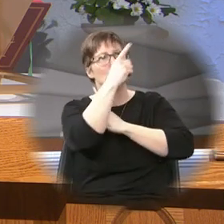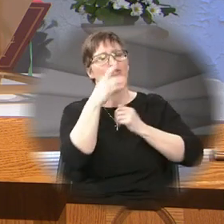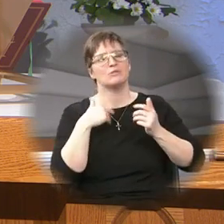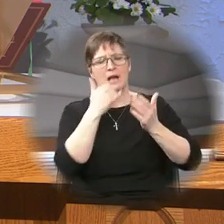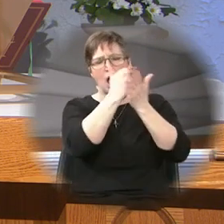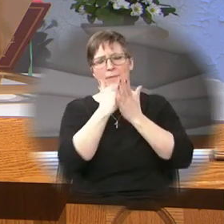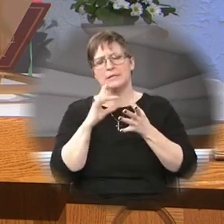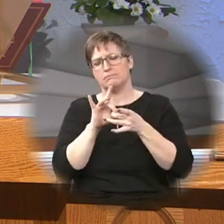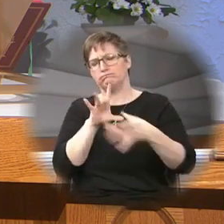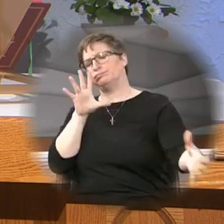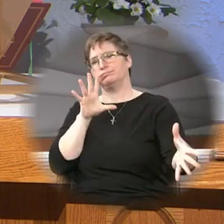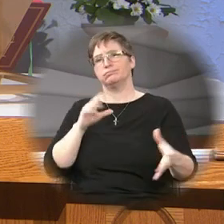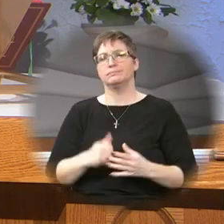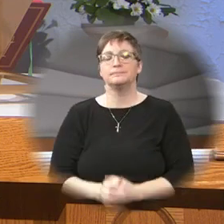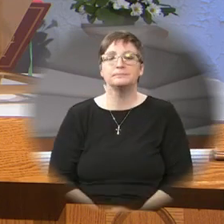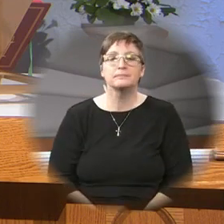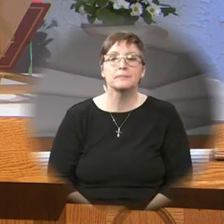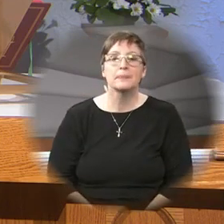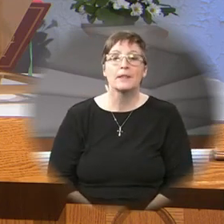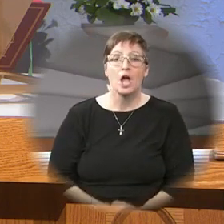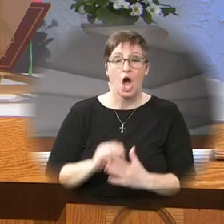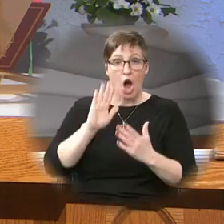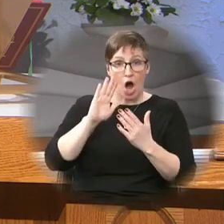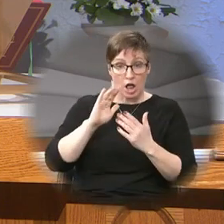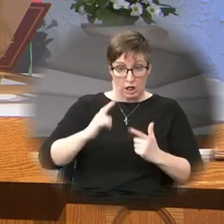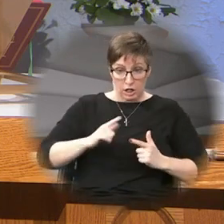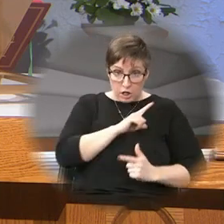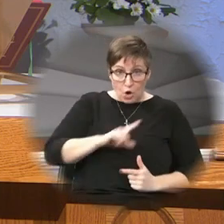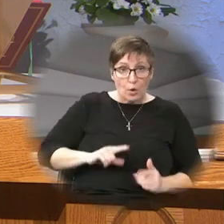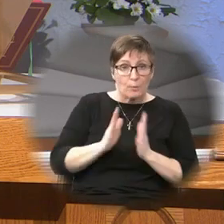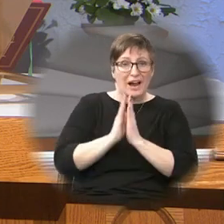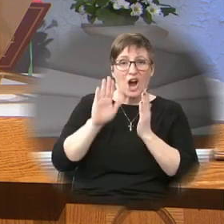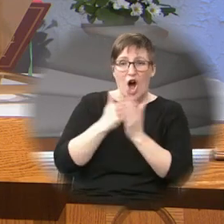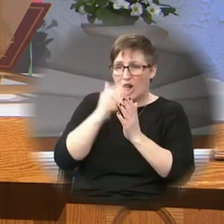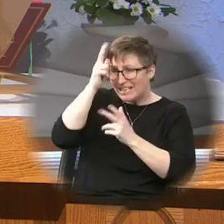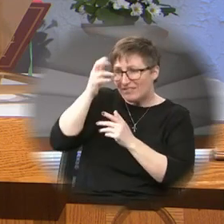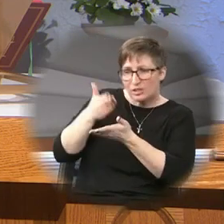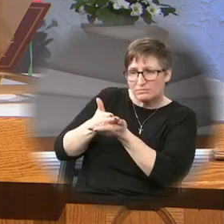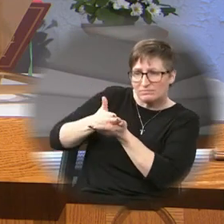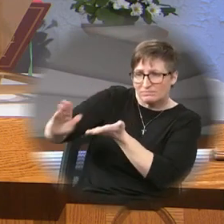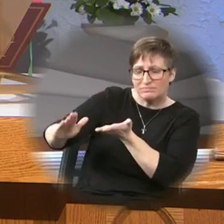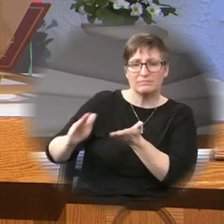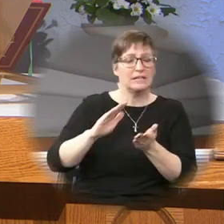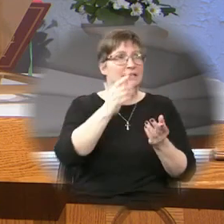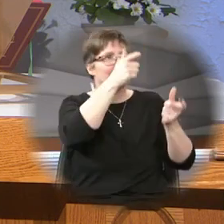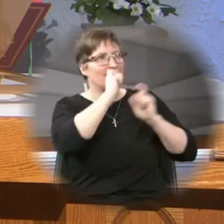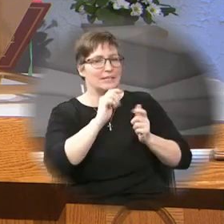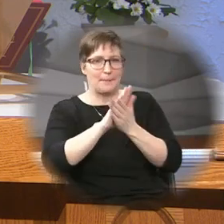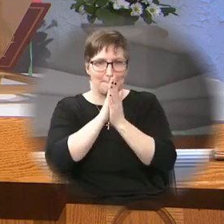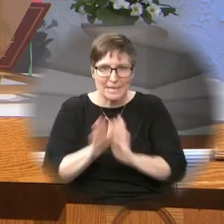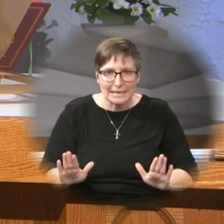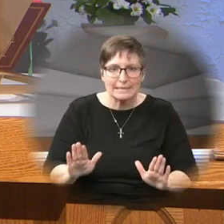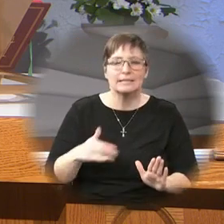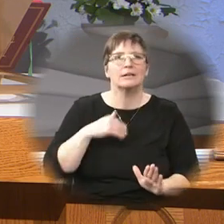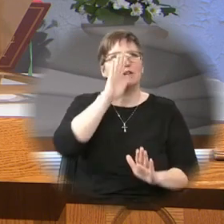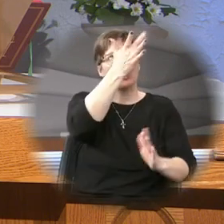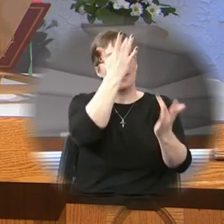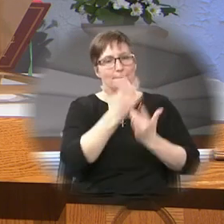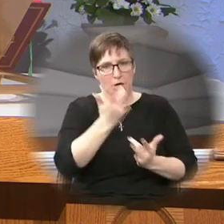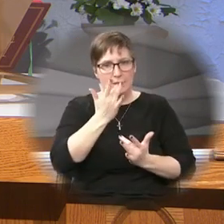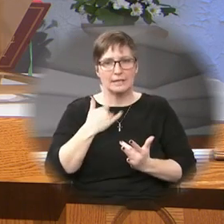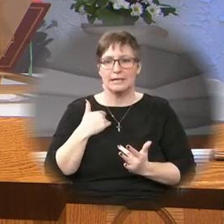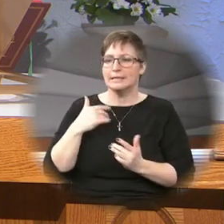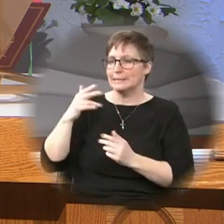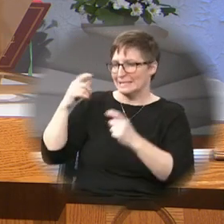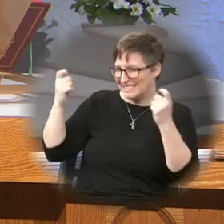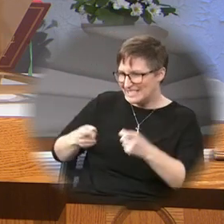from evil. Deliver us, Lord, we pray, from every evil. Graciously grant peace in our days, that by the help of your mercy,